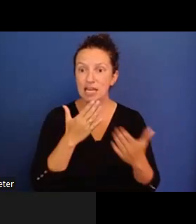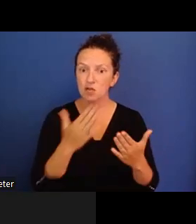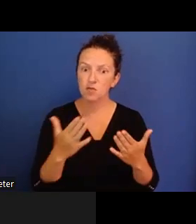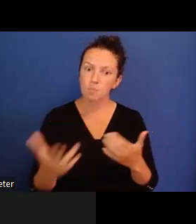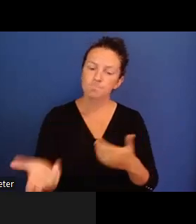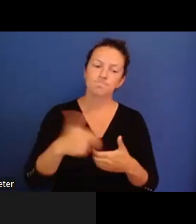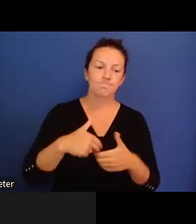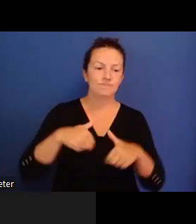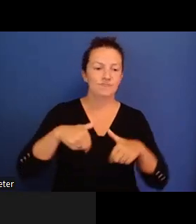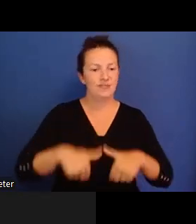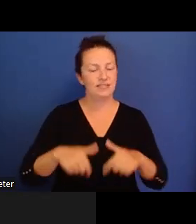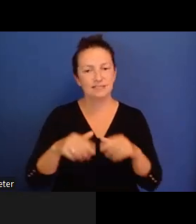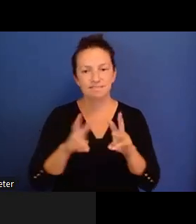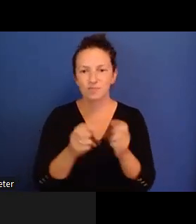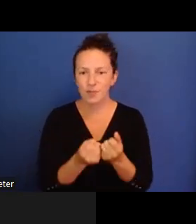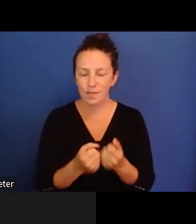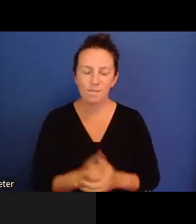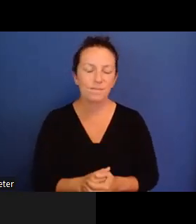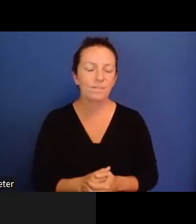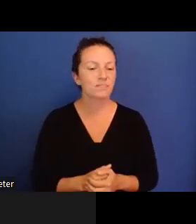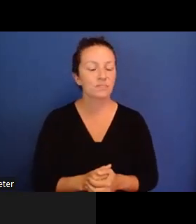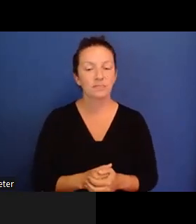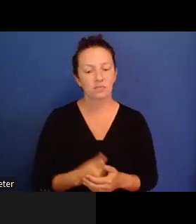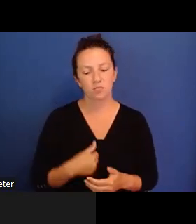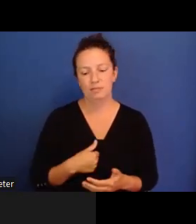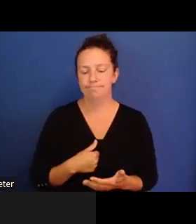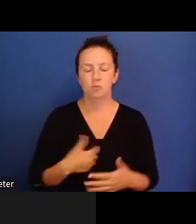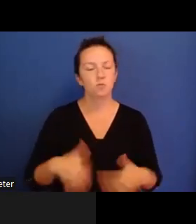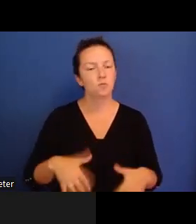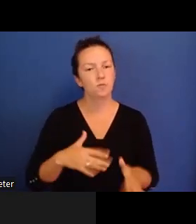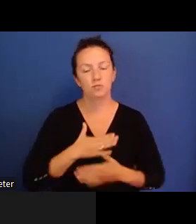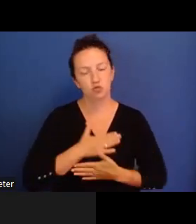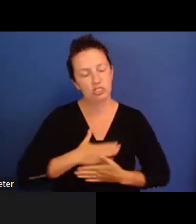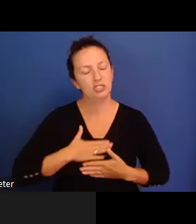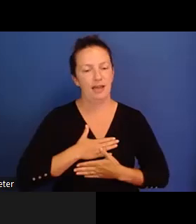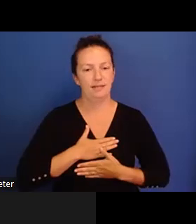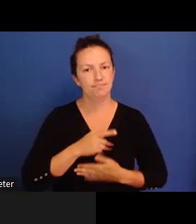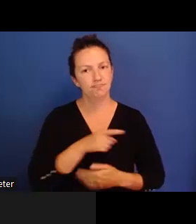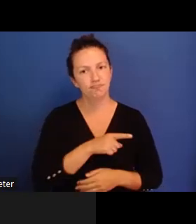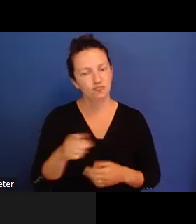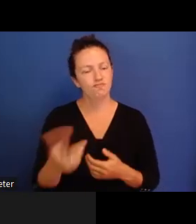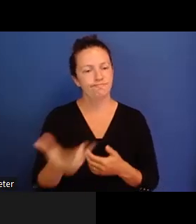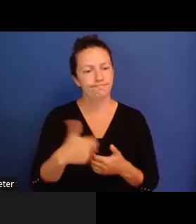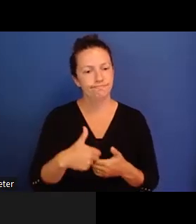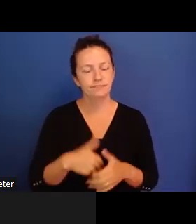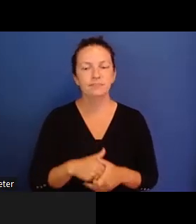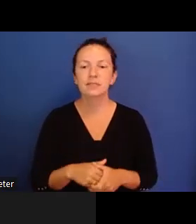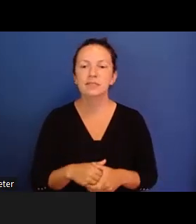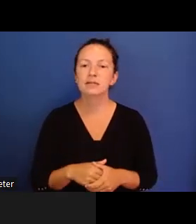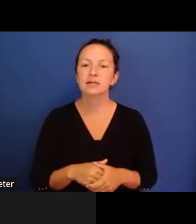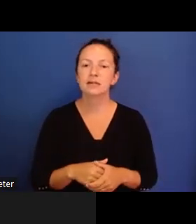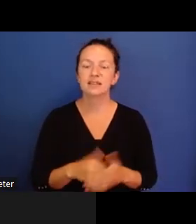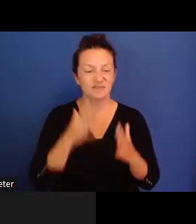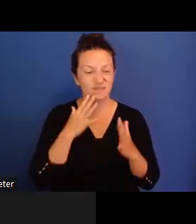webinar. We are truly appreciative of you choosing to join us